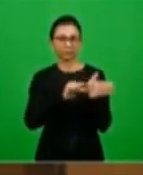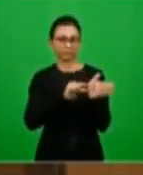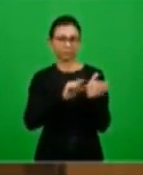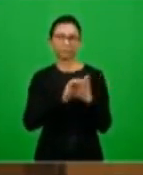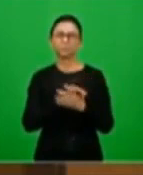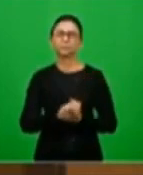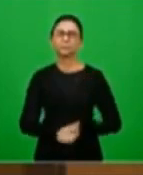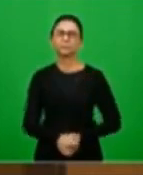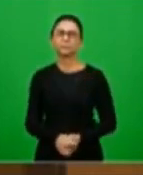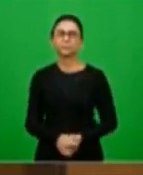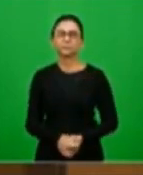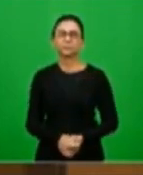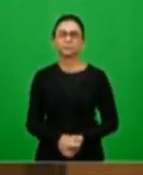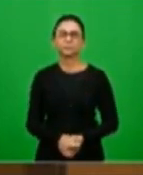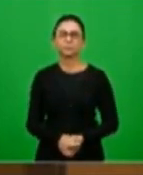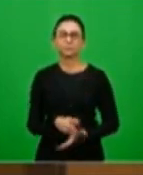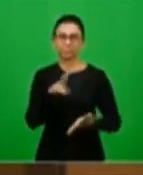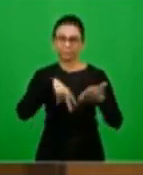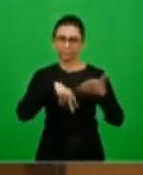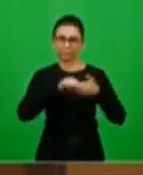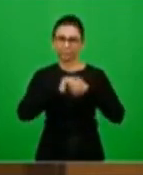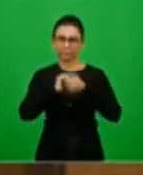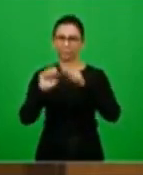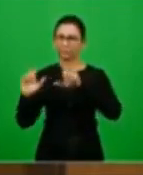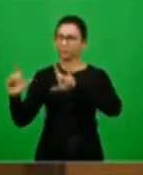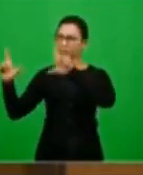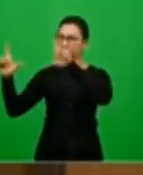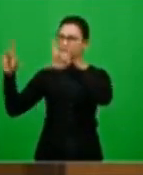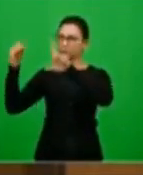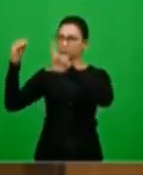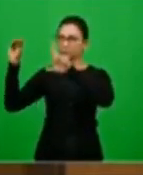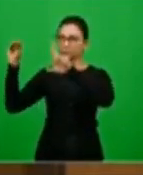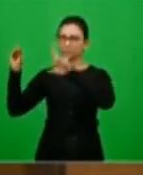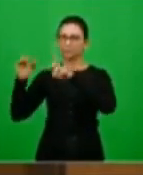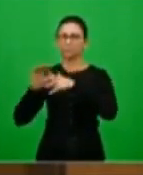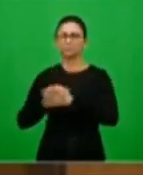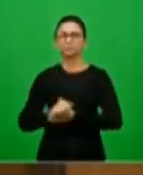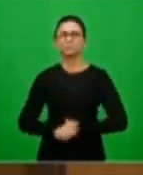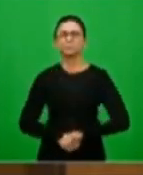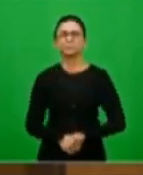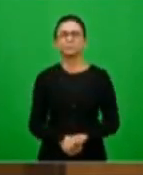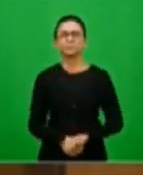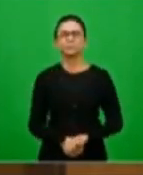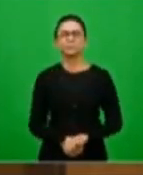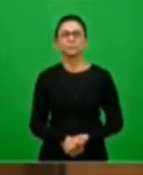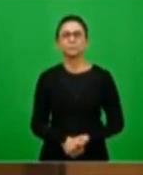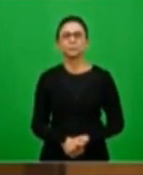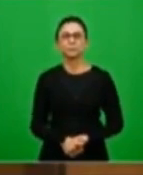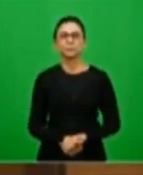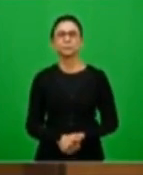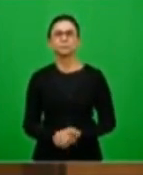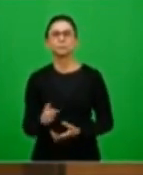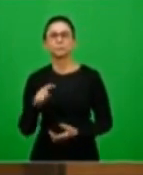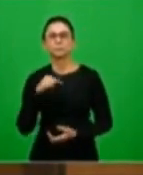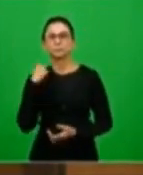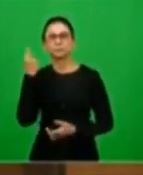the verse of the one that we read. If you can show here in the projection, it will be good.